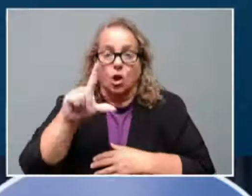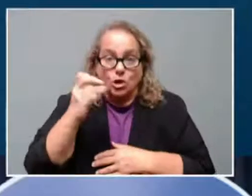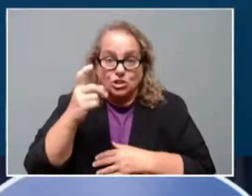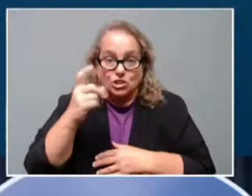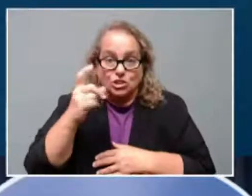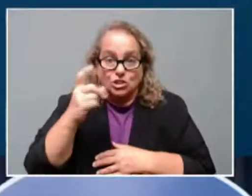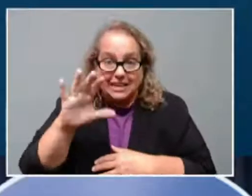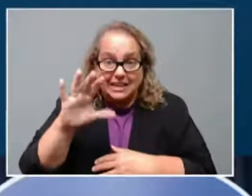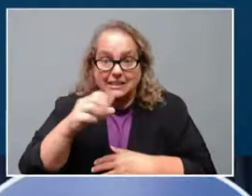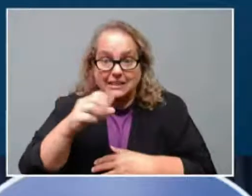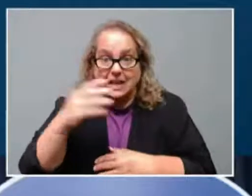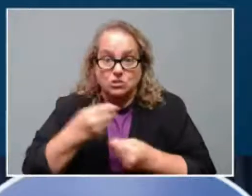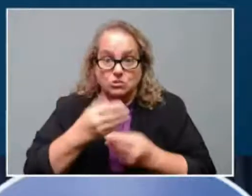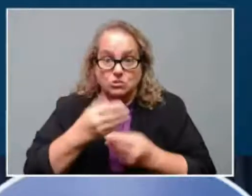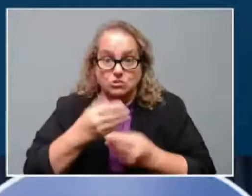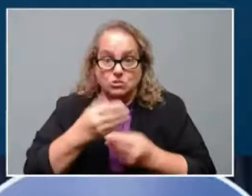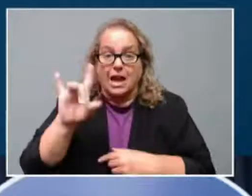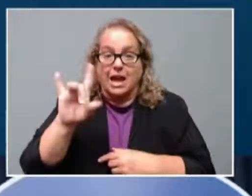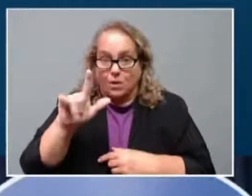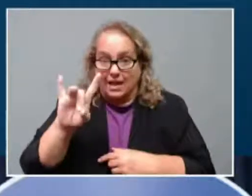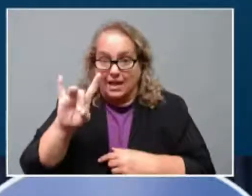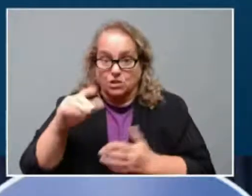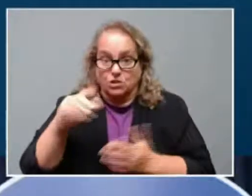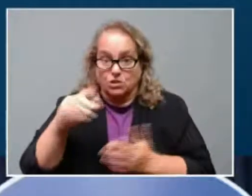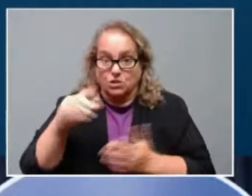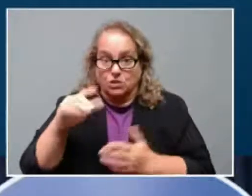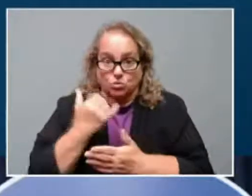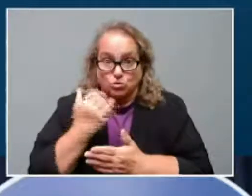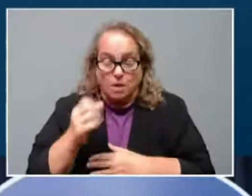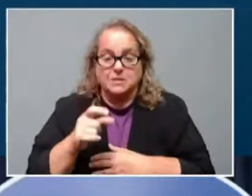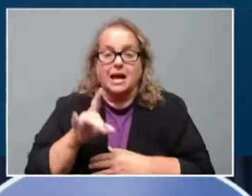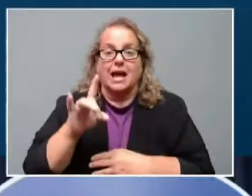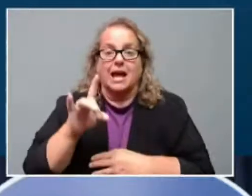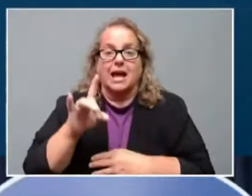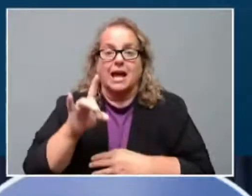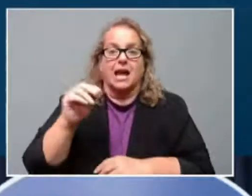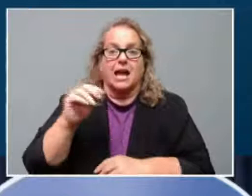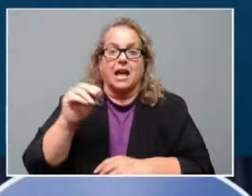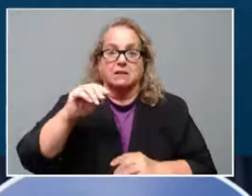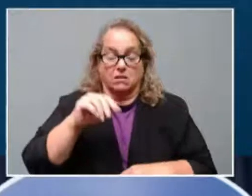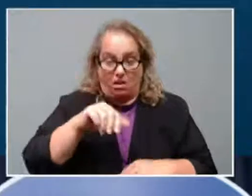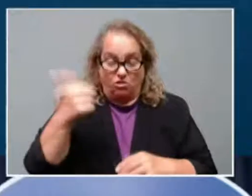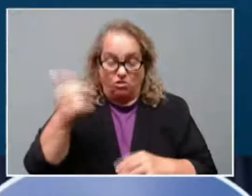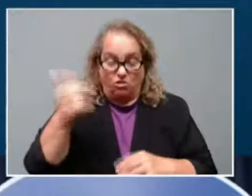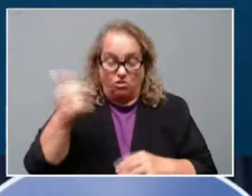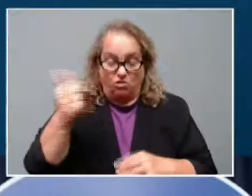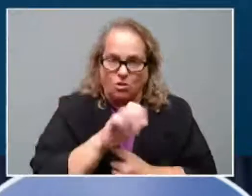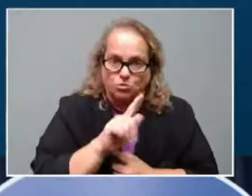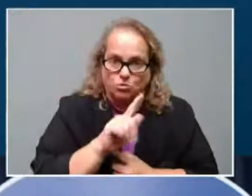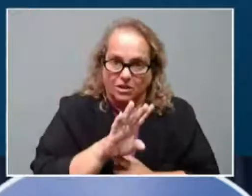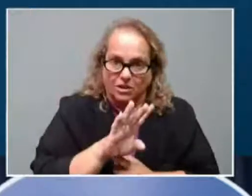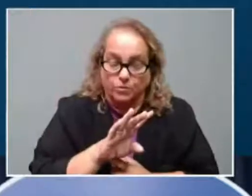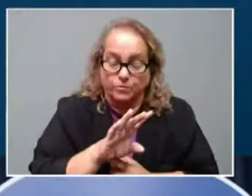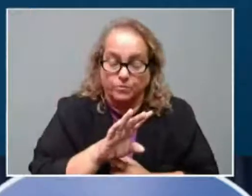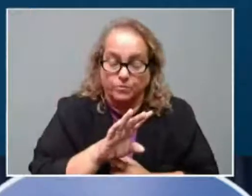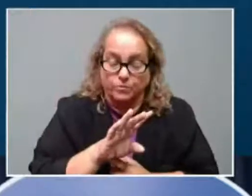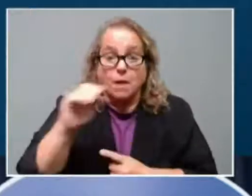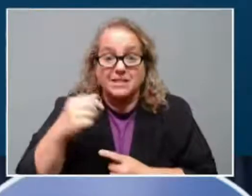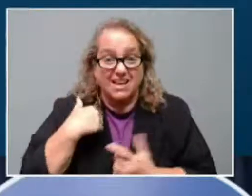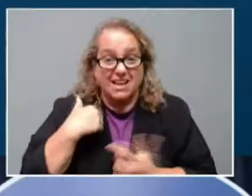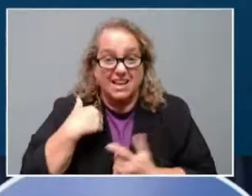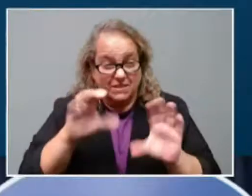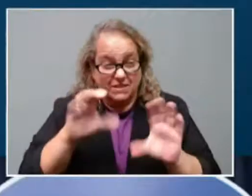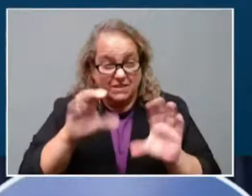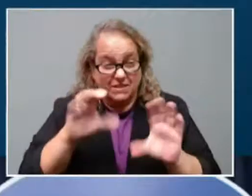And healthcare, 824. Companies have invested not only record amounts, but